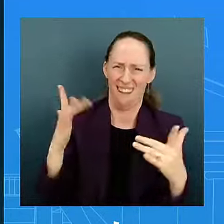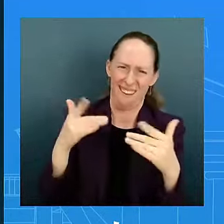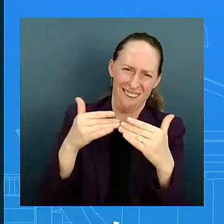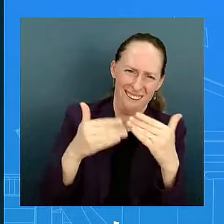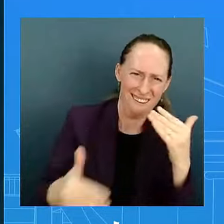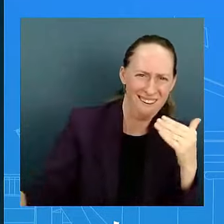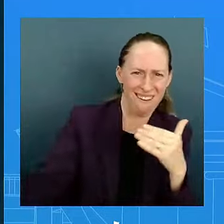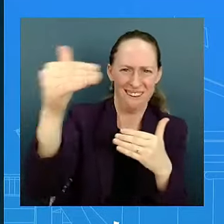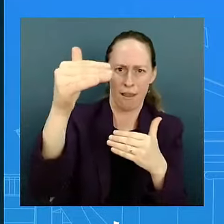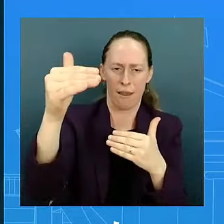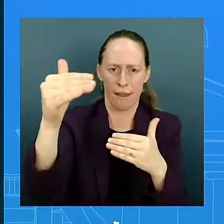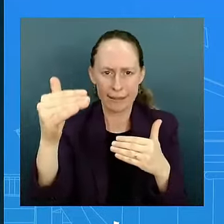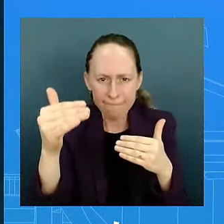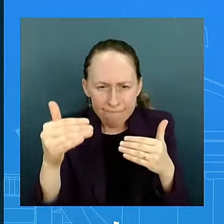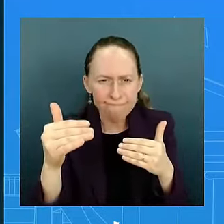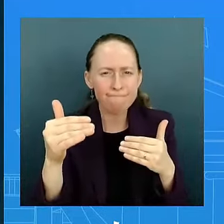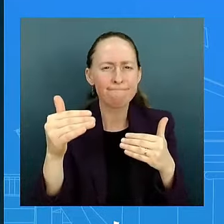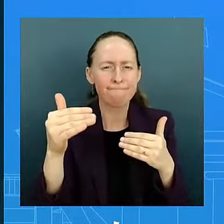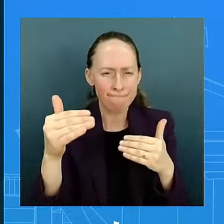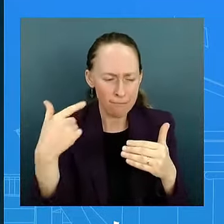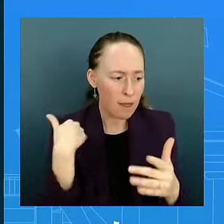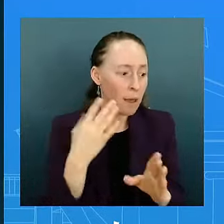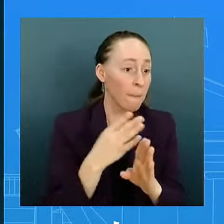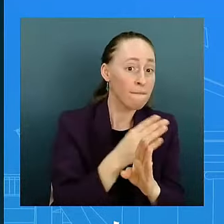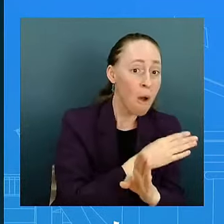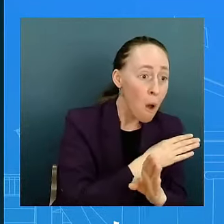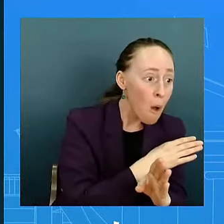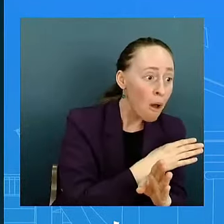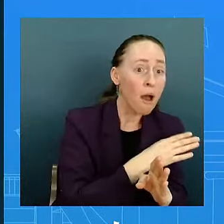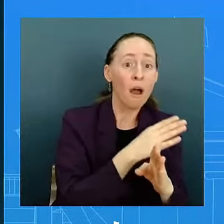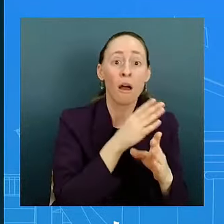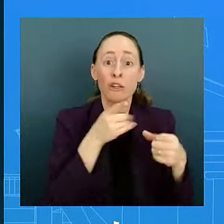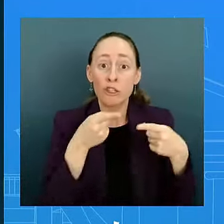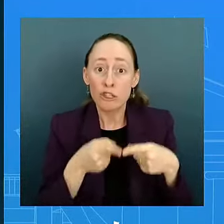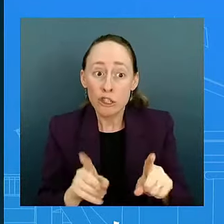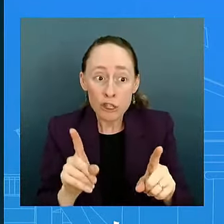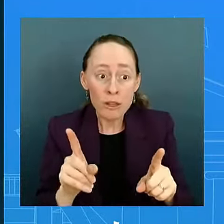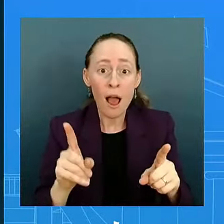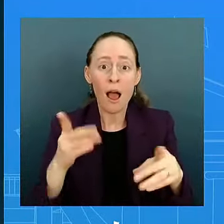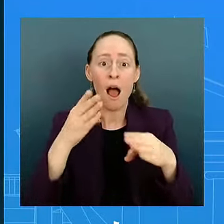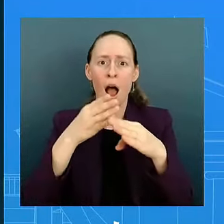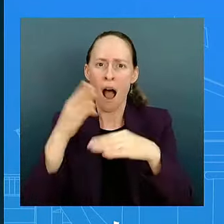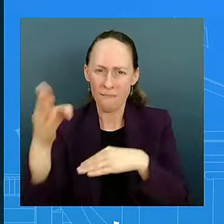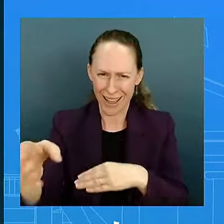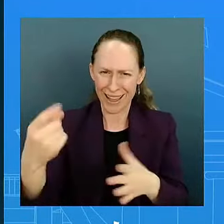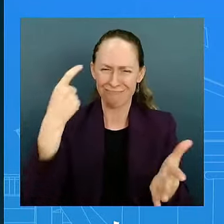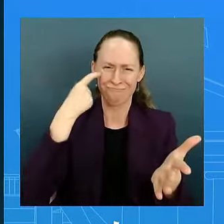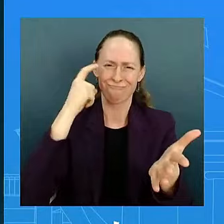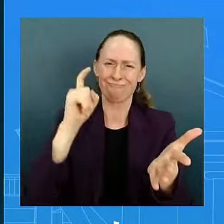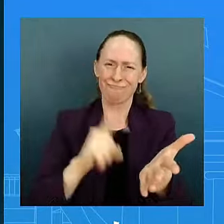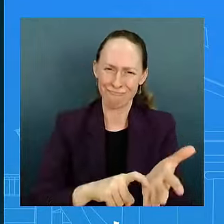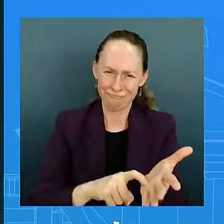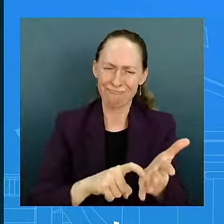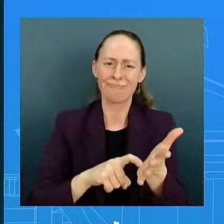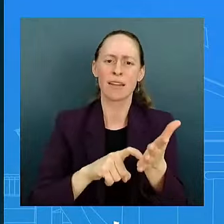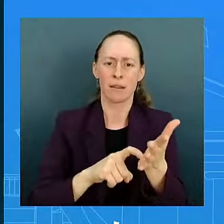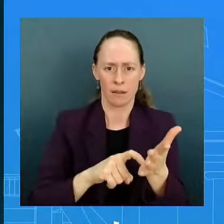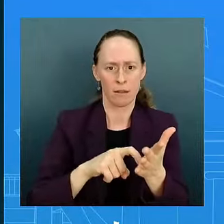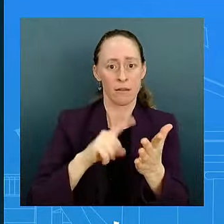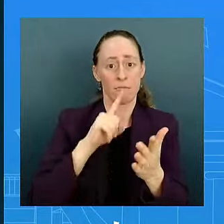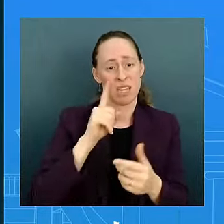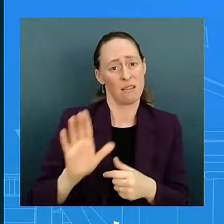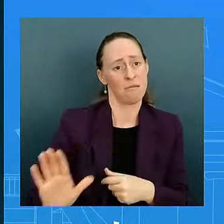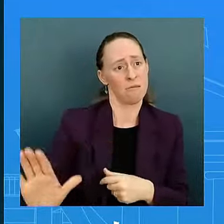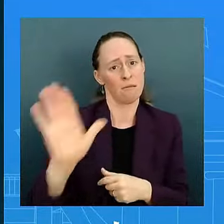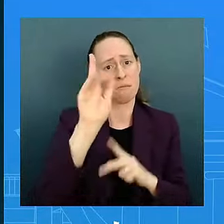polls, and quick counts corroborated these results. The will of the people must be respected. At least 12 million